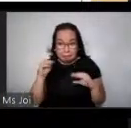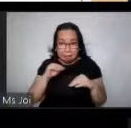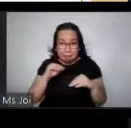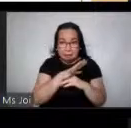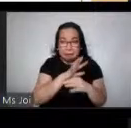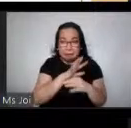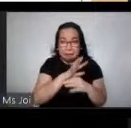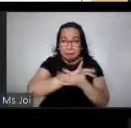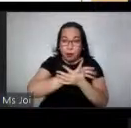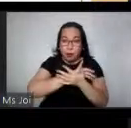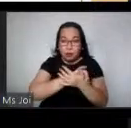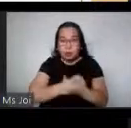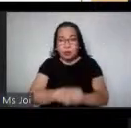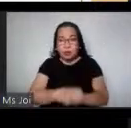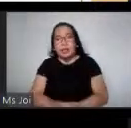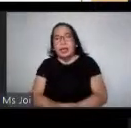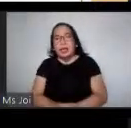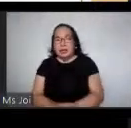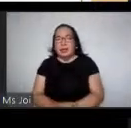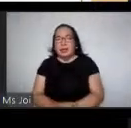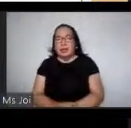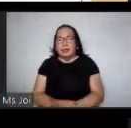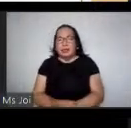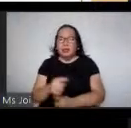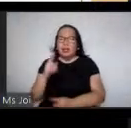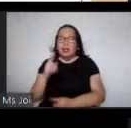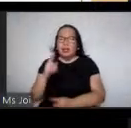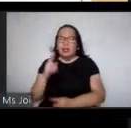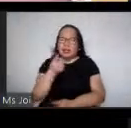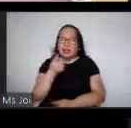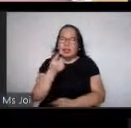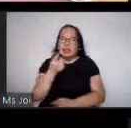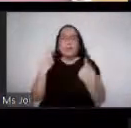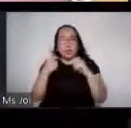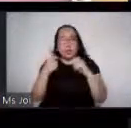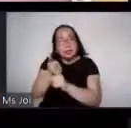trying to do her best, nagkaroon ng konting breaches in infection.